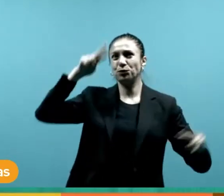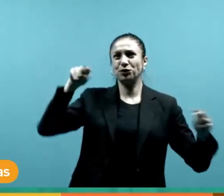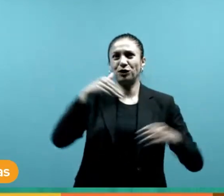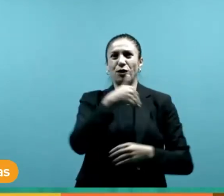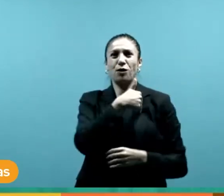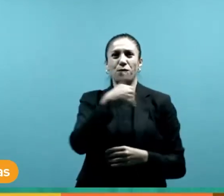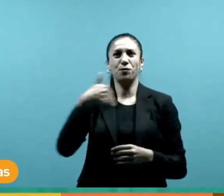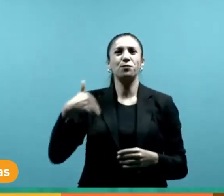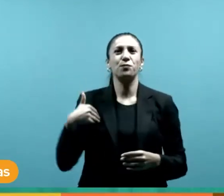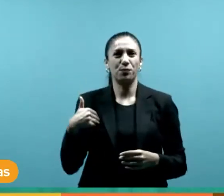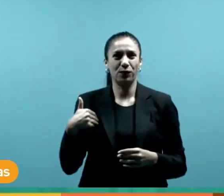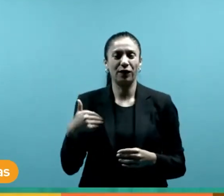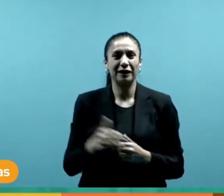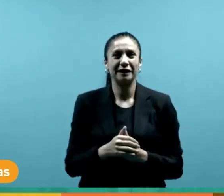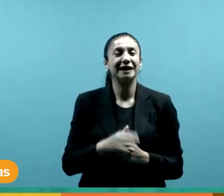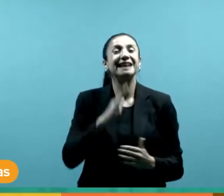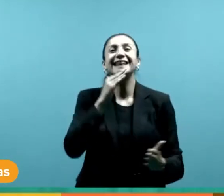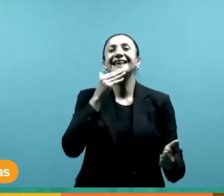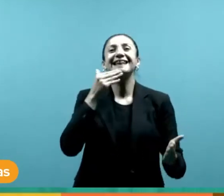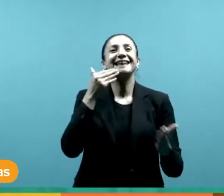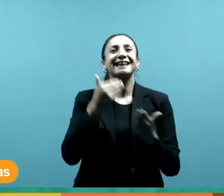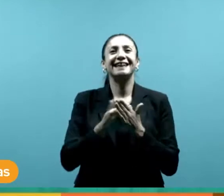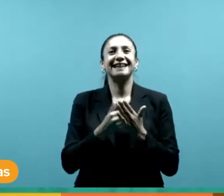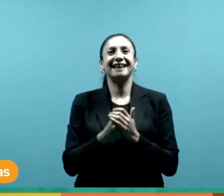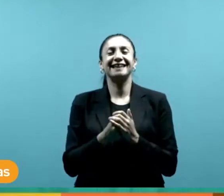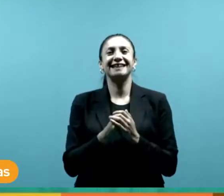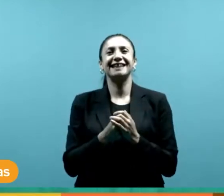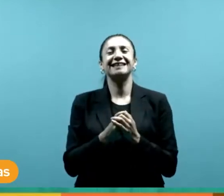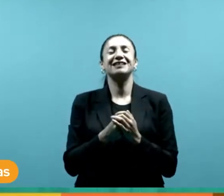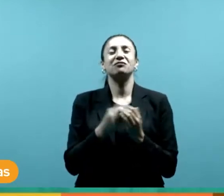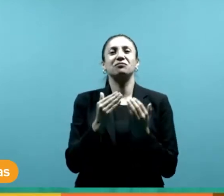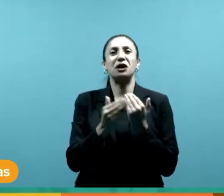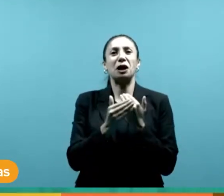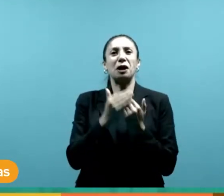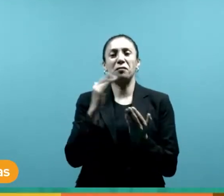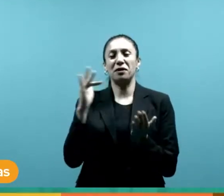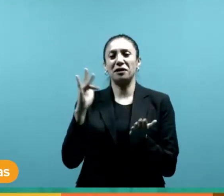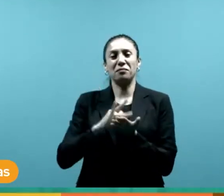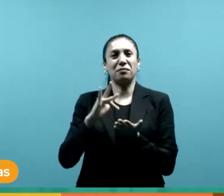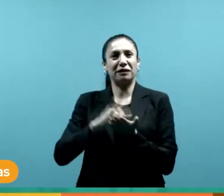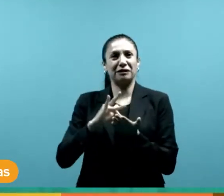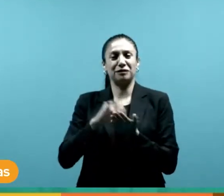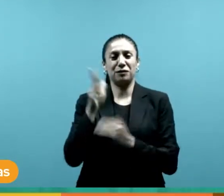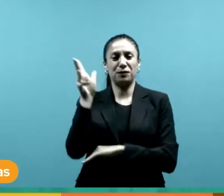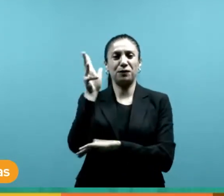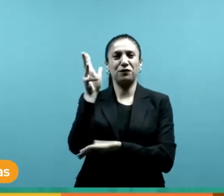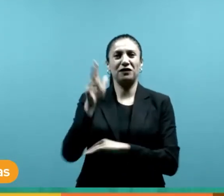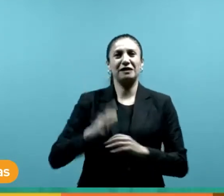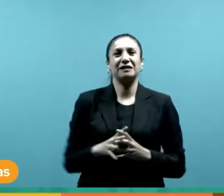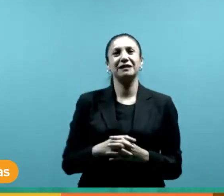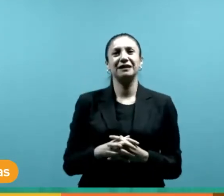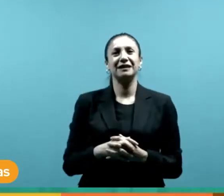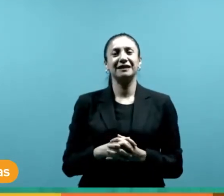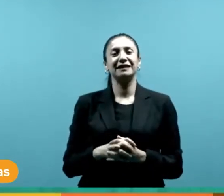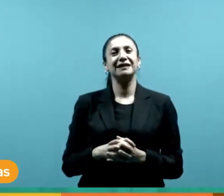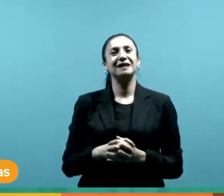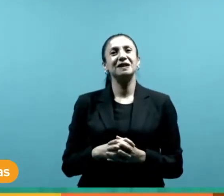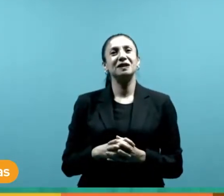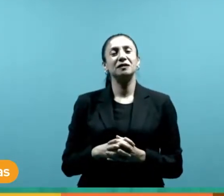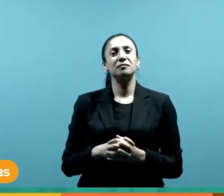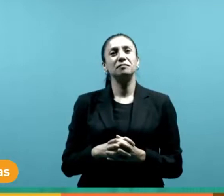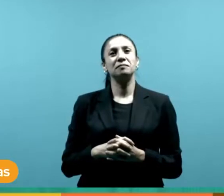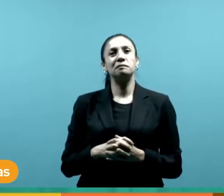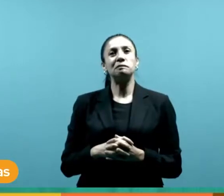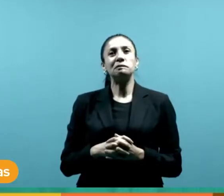Thank you very much. It was a privilege to participate in the conference. Once again, our director really wanted to be